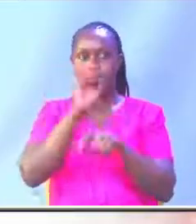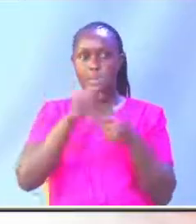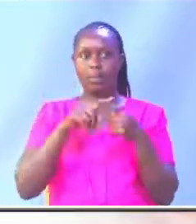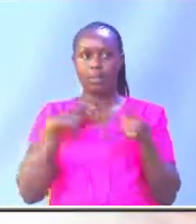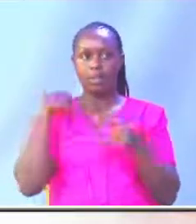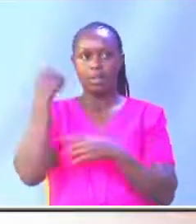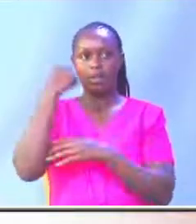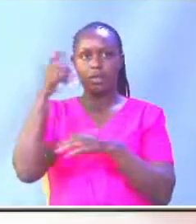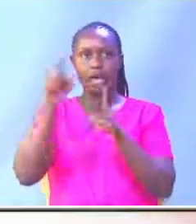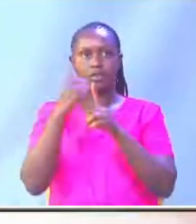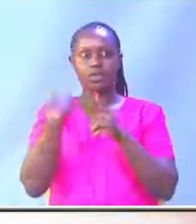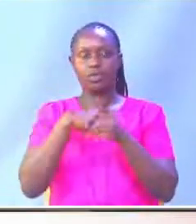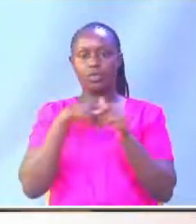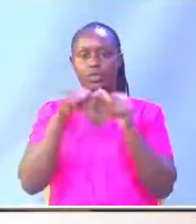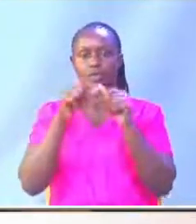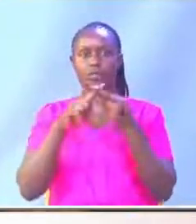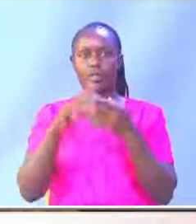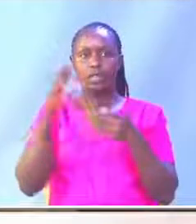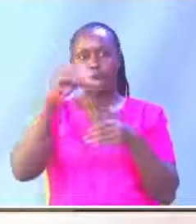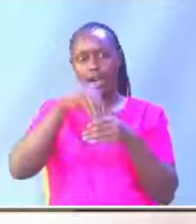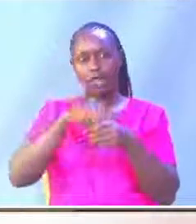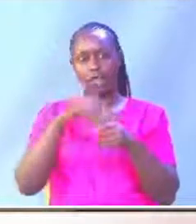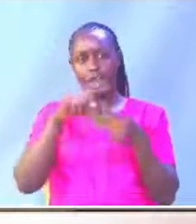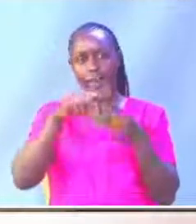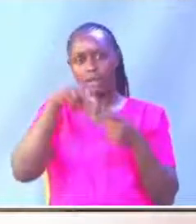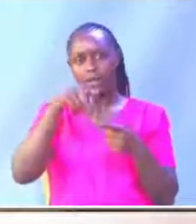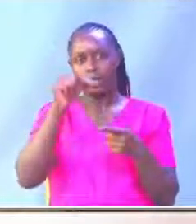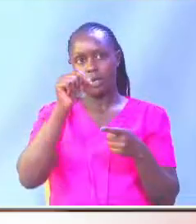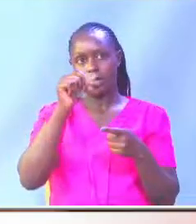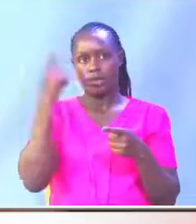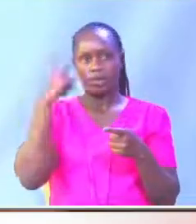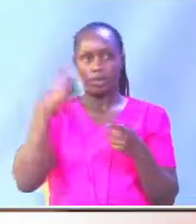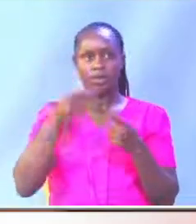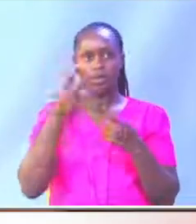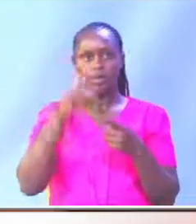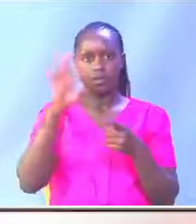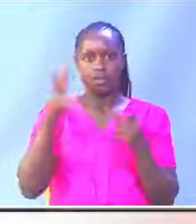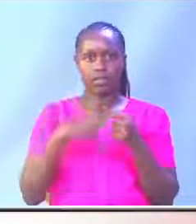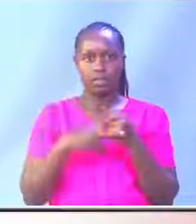heads into the general election. Patronila Goren for TV 47 in Mombasa County.